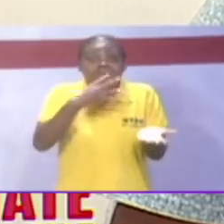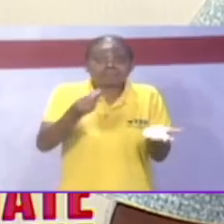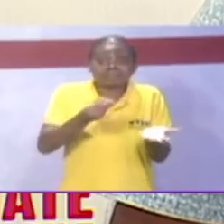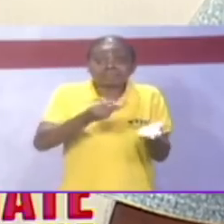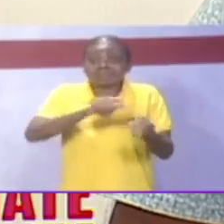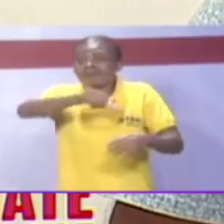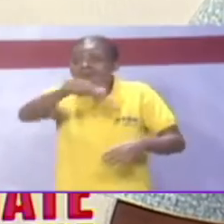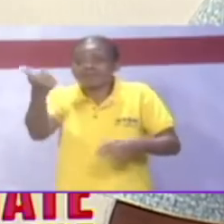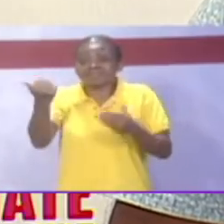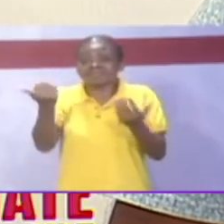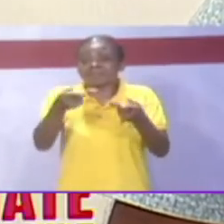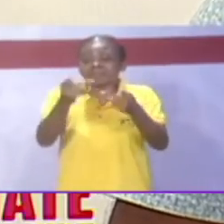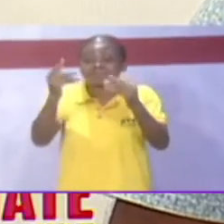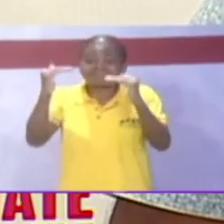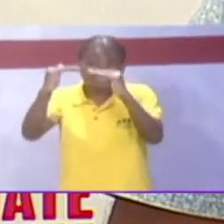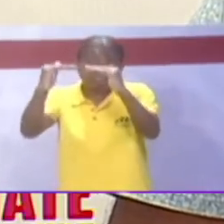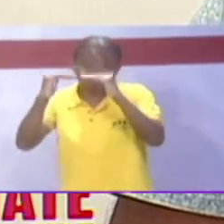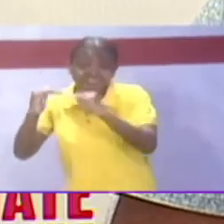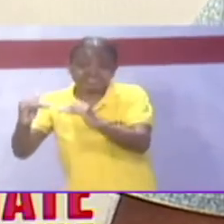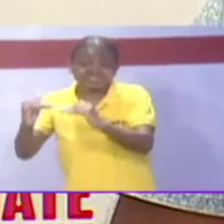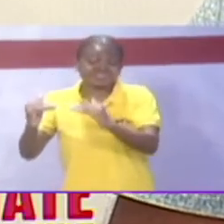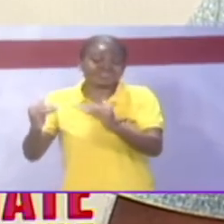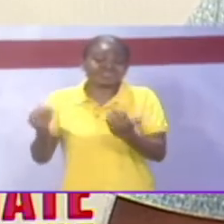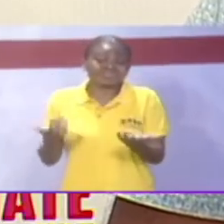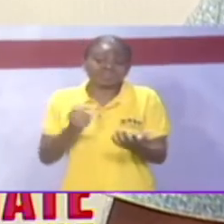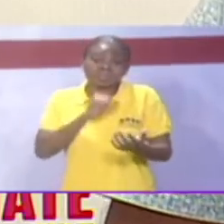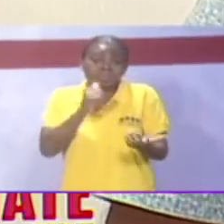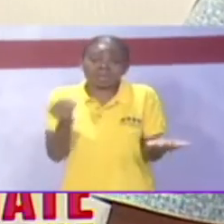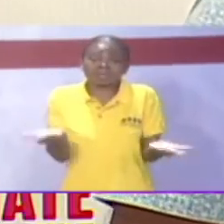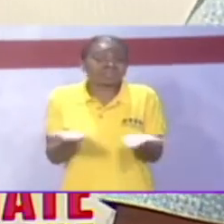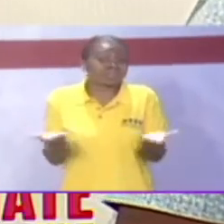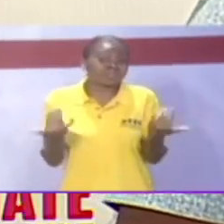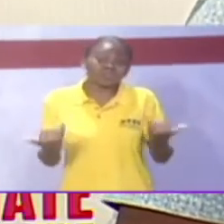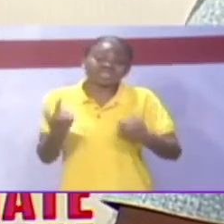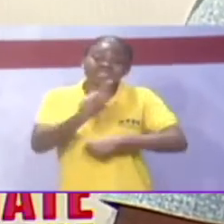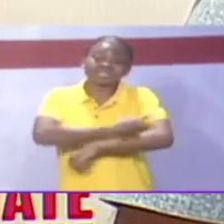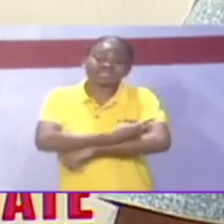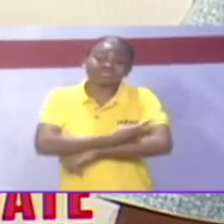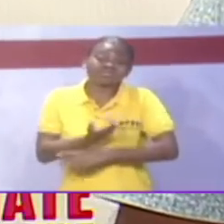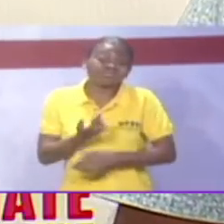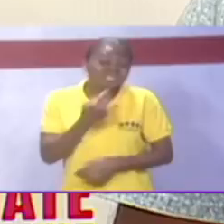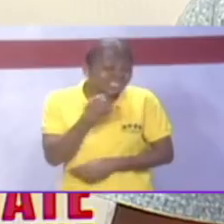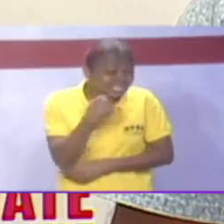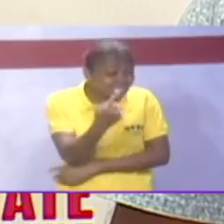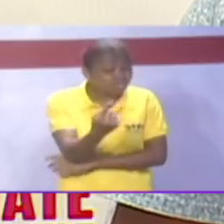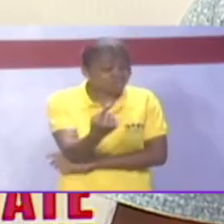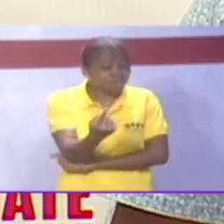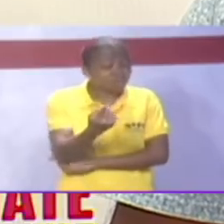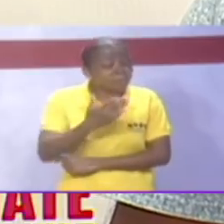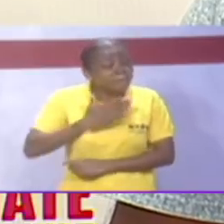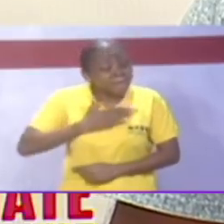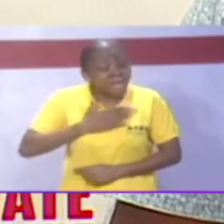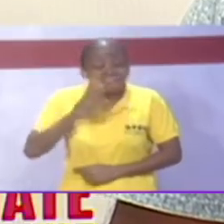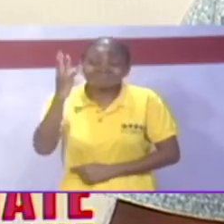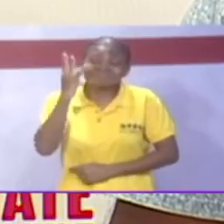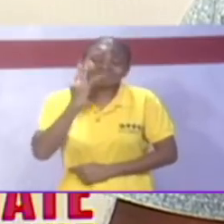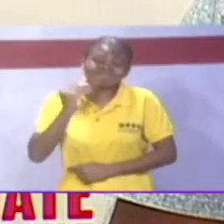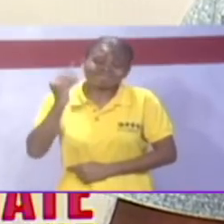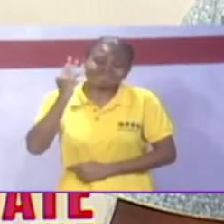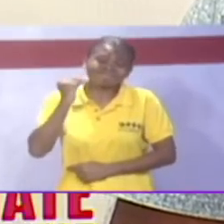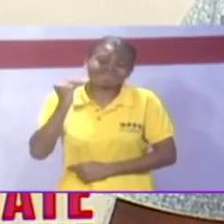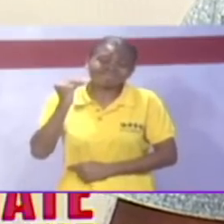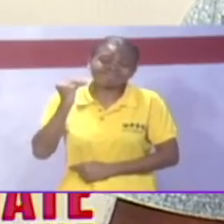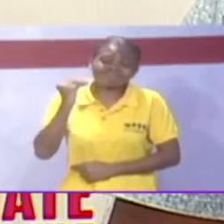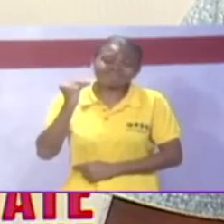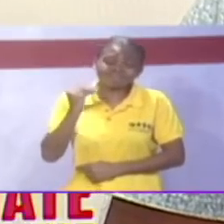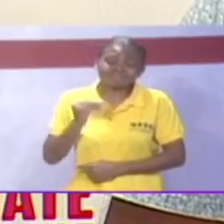system, I wouldn't be here today to let you know my experience. One